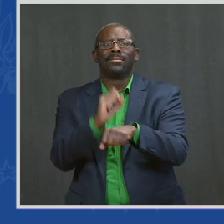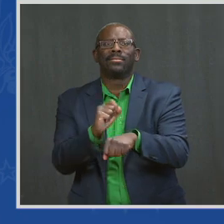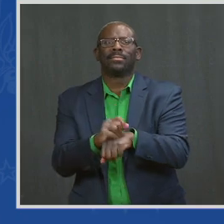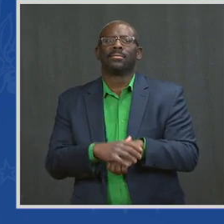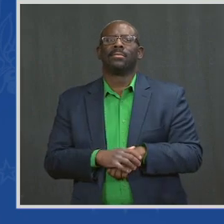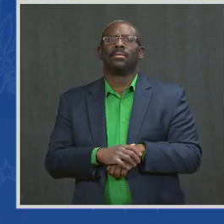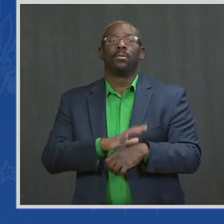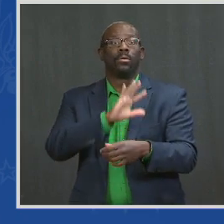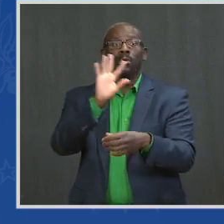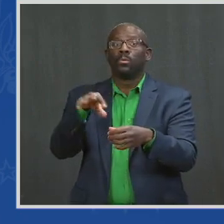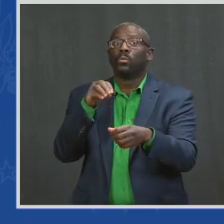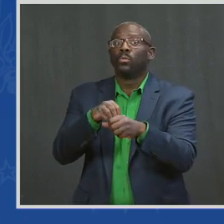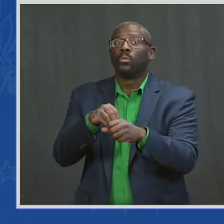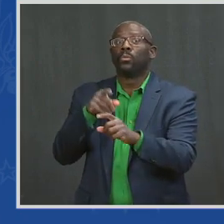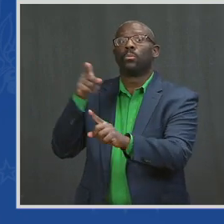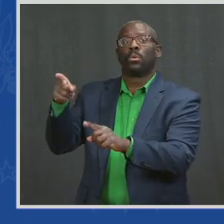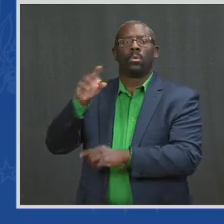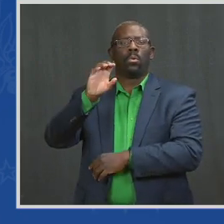Lee.